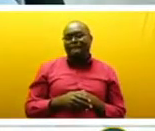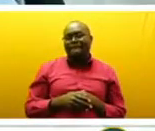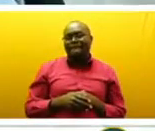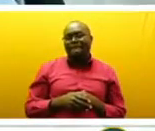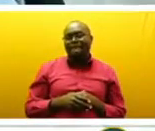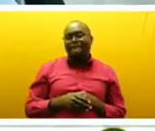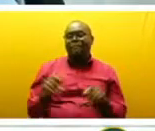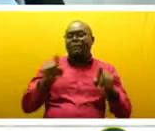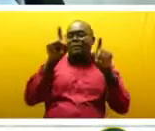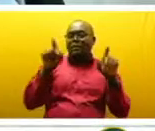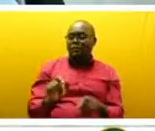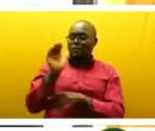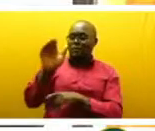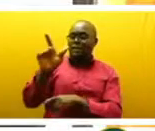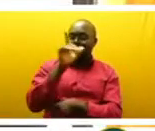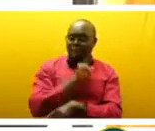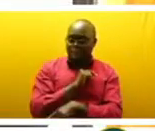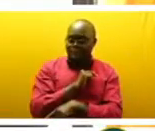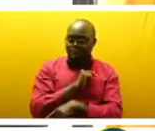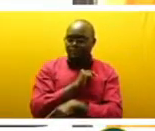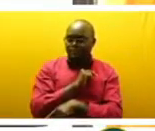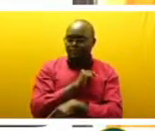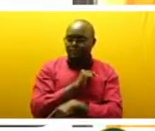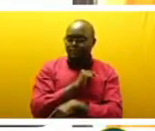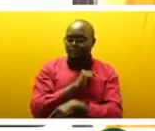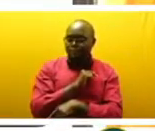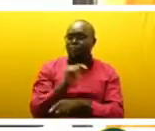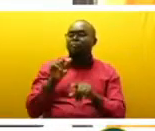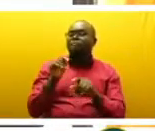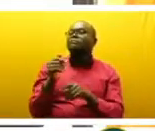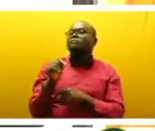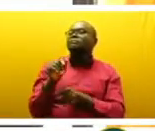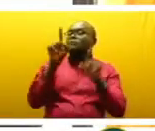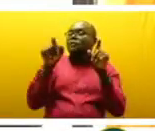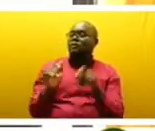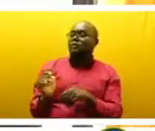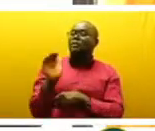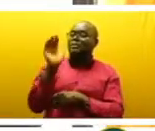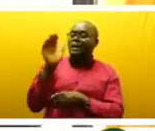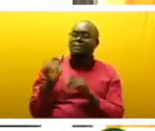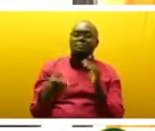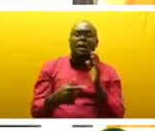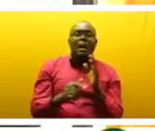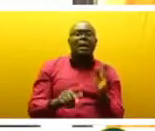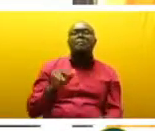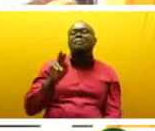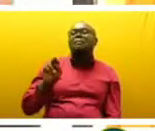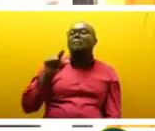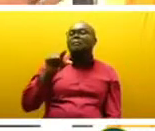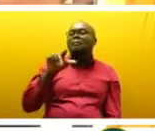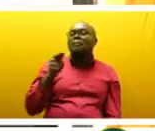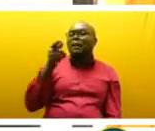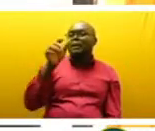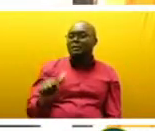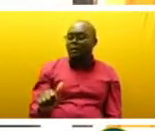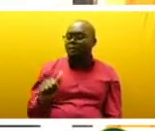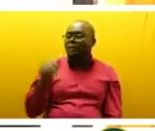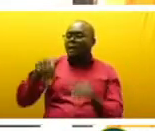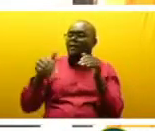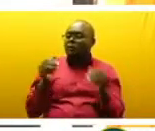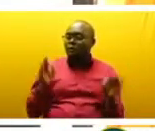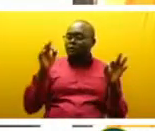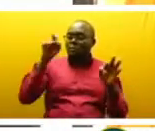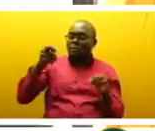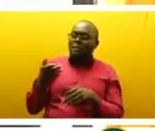The question was asked, the question was raised by Mr. Ngatia, that election officials are tired, they need to go back to